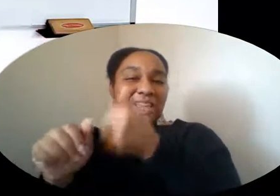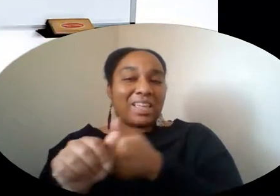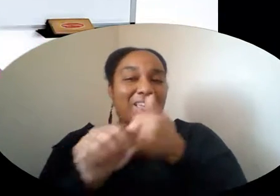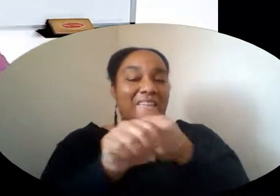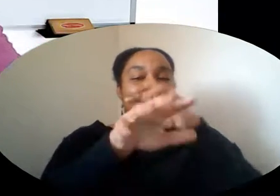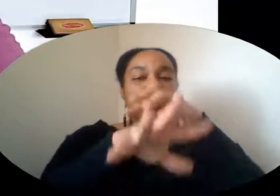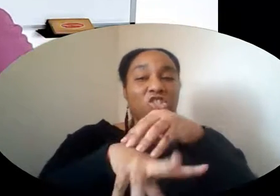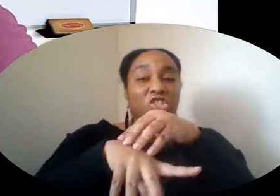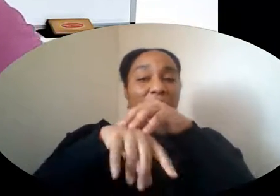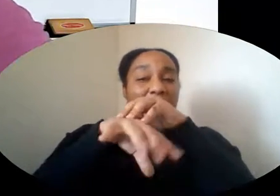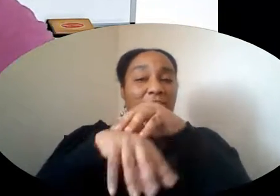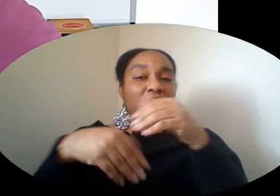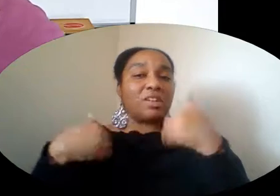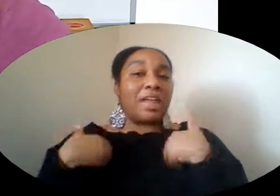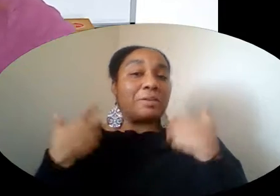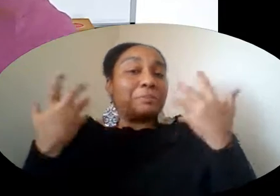jellyfish had